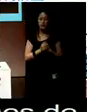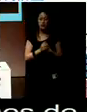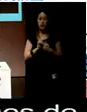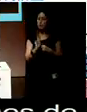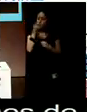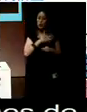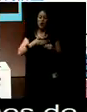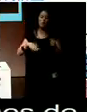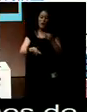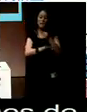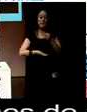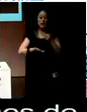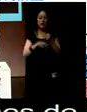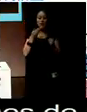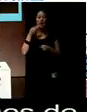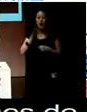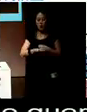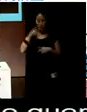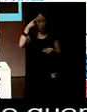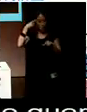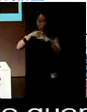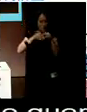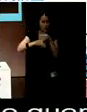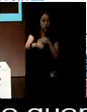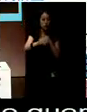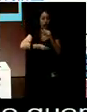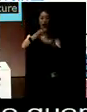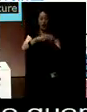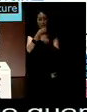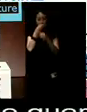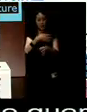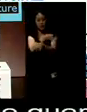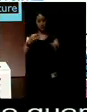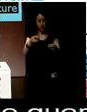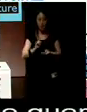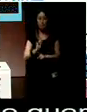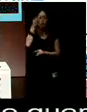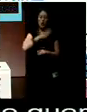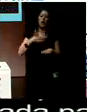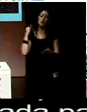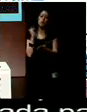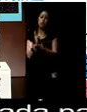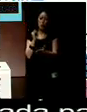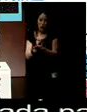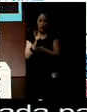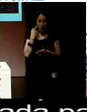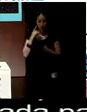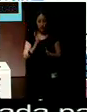for future actions. We wanted to get evidence of the indisputable